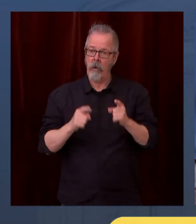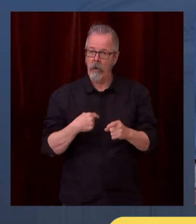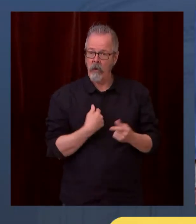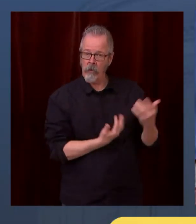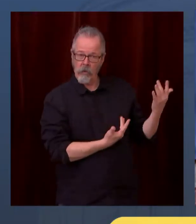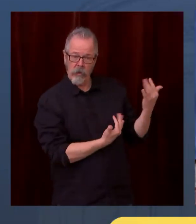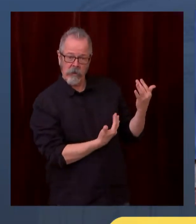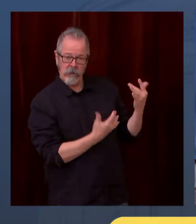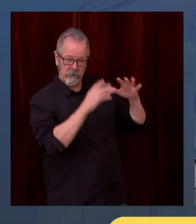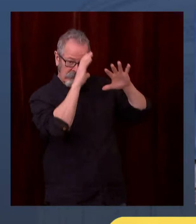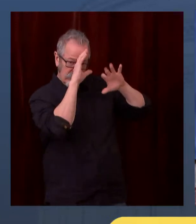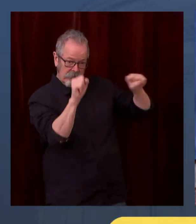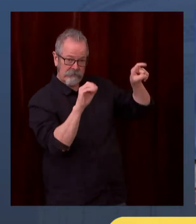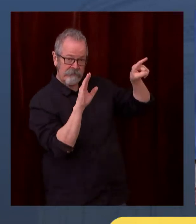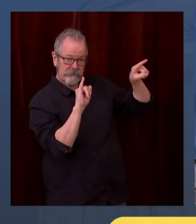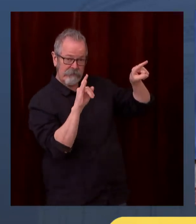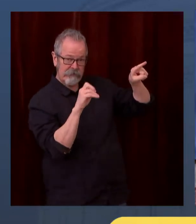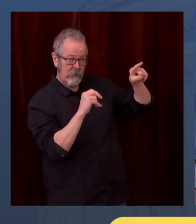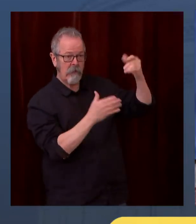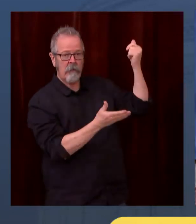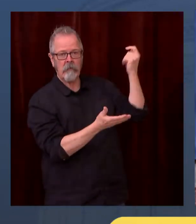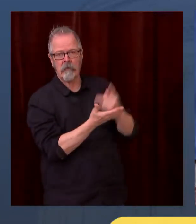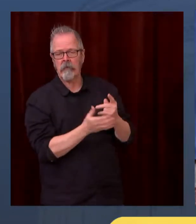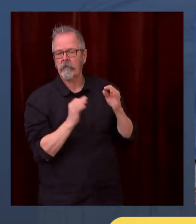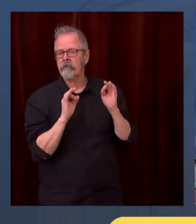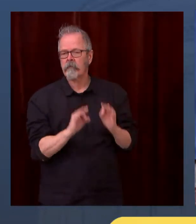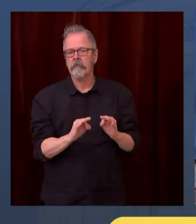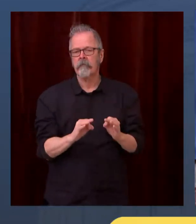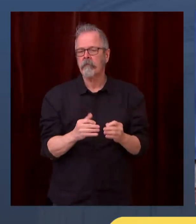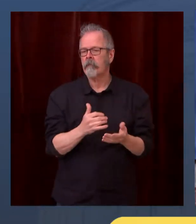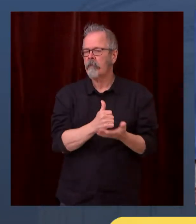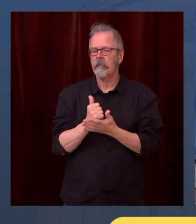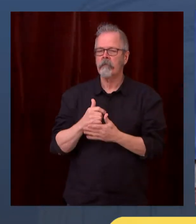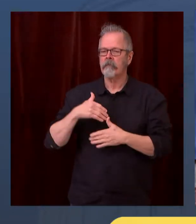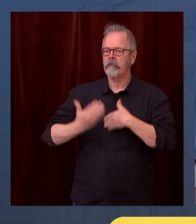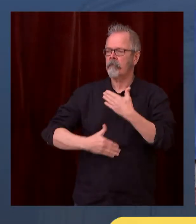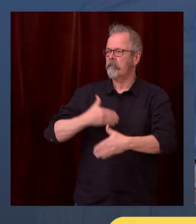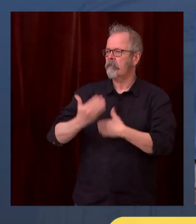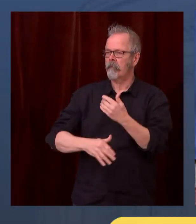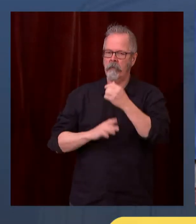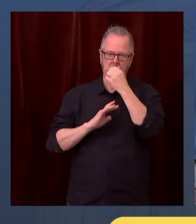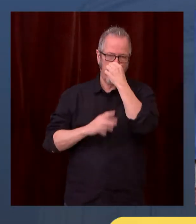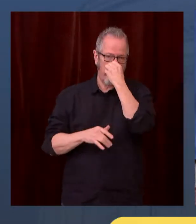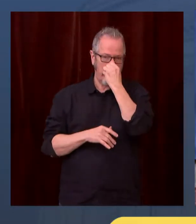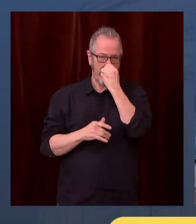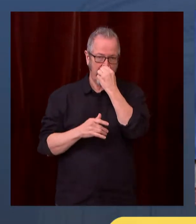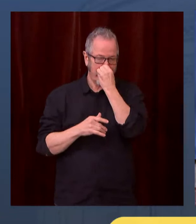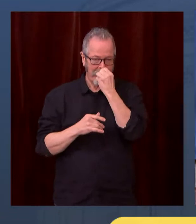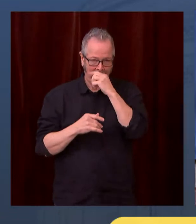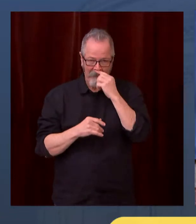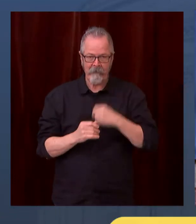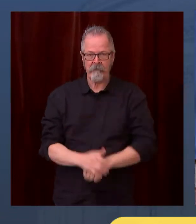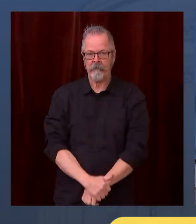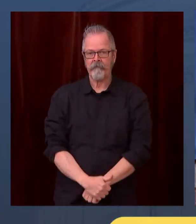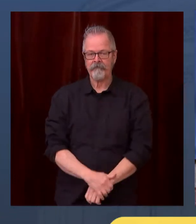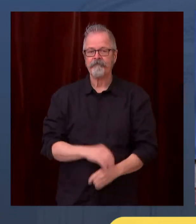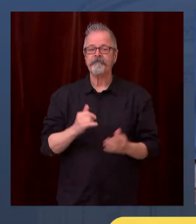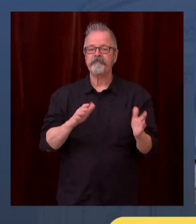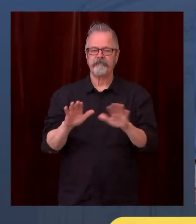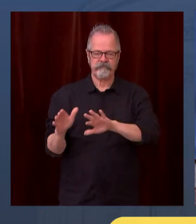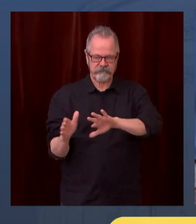We've got some good news in our effort to provide vaccination for Washingtonians. Today we have administered